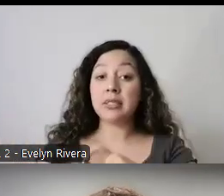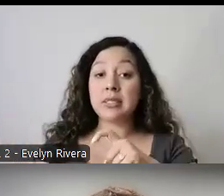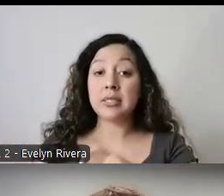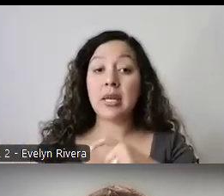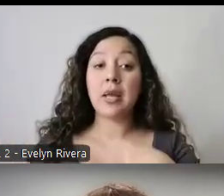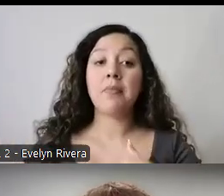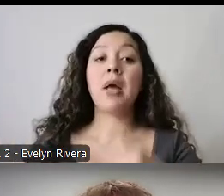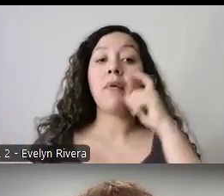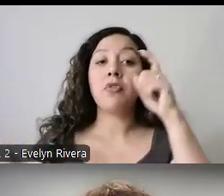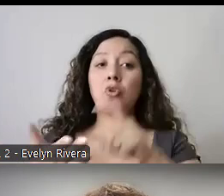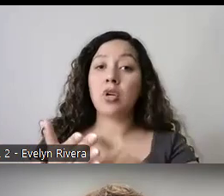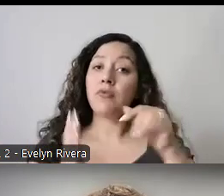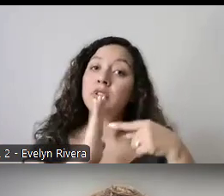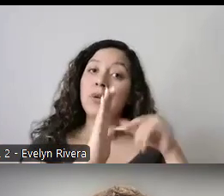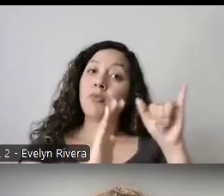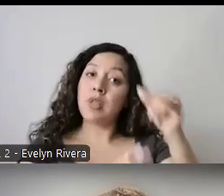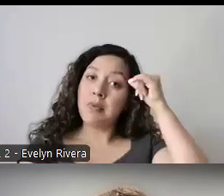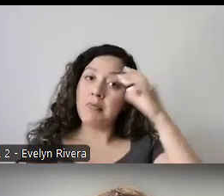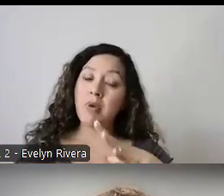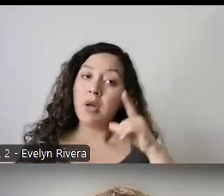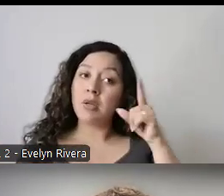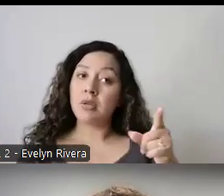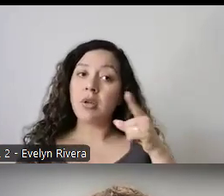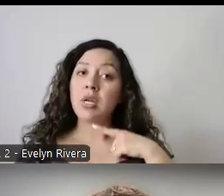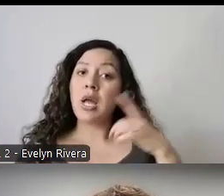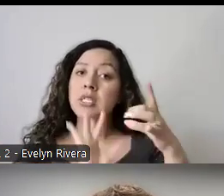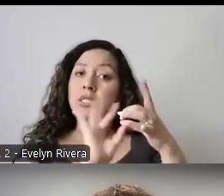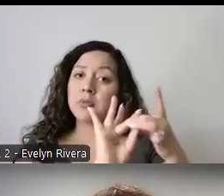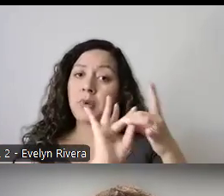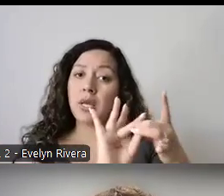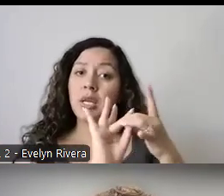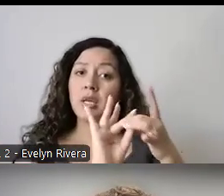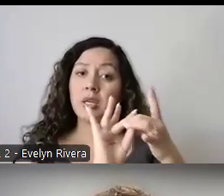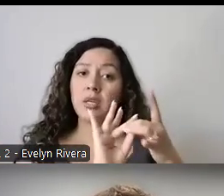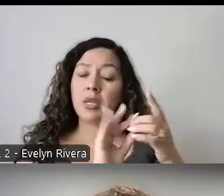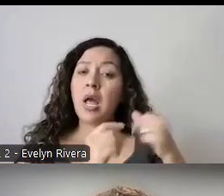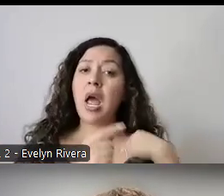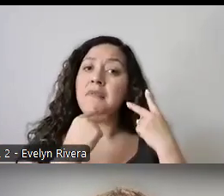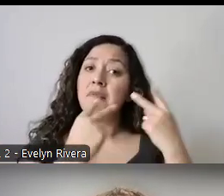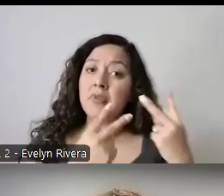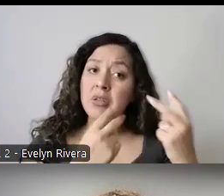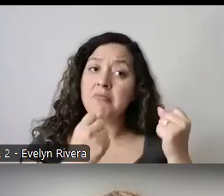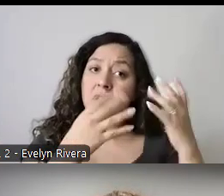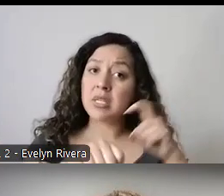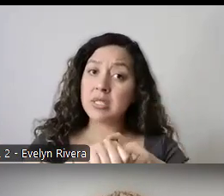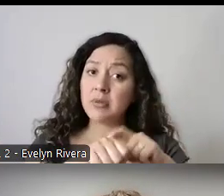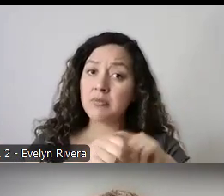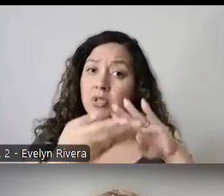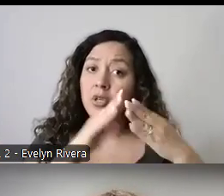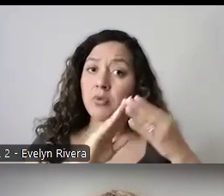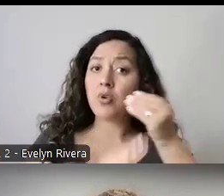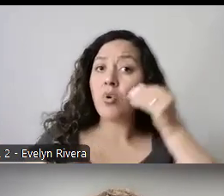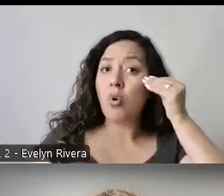of this gentleman in the Tenderloin, I saw him many times in the community room of his